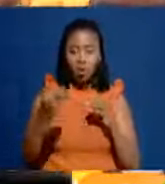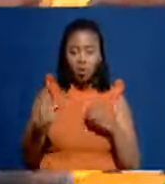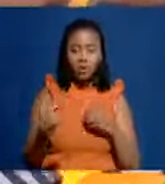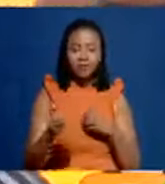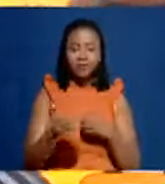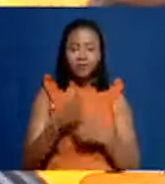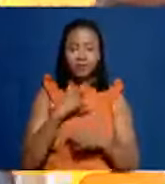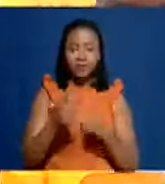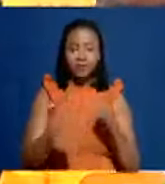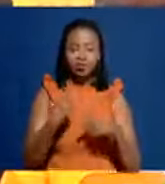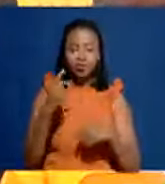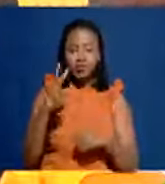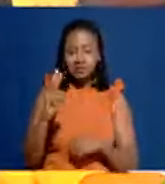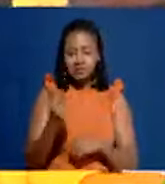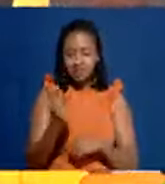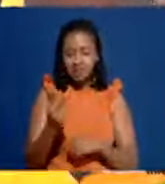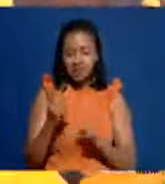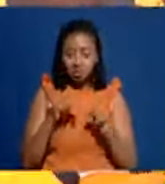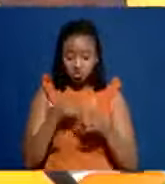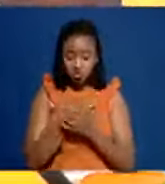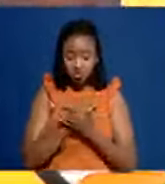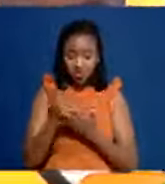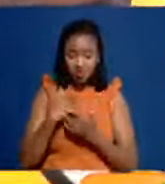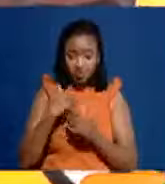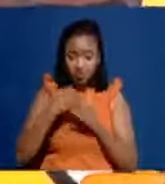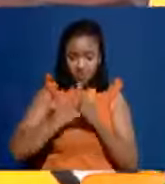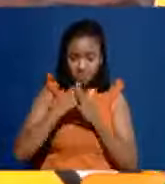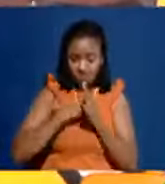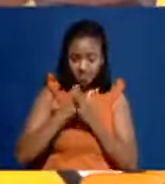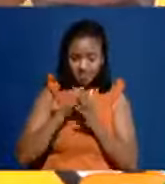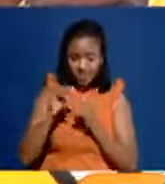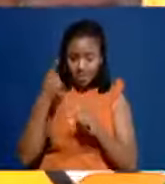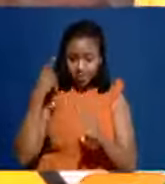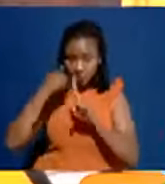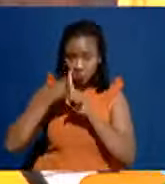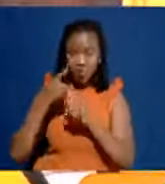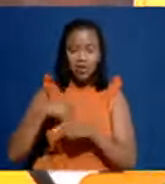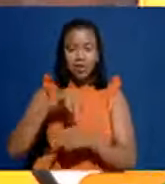while in second ball. So the whole of this week tumekuwa tukiwakia hiyo, na naweza sema tumeachieve.